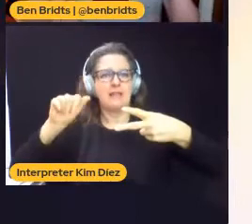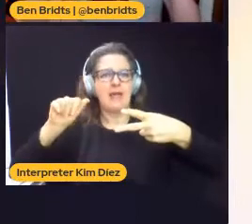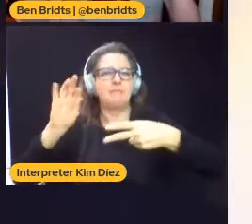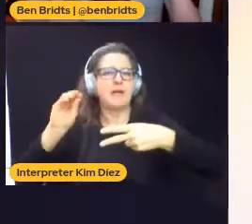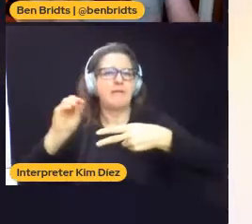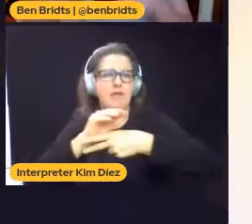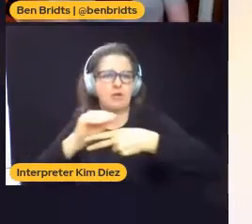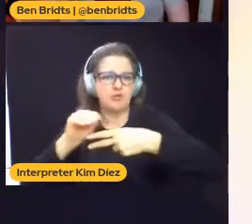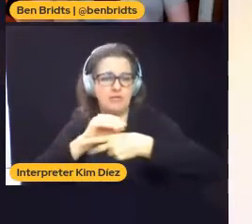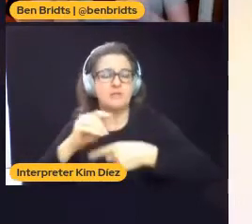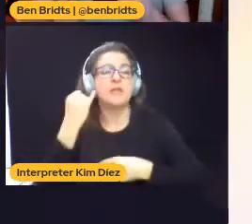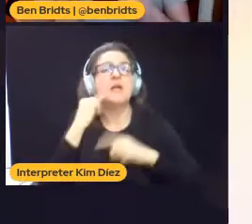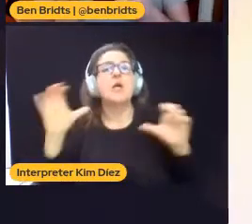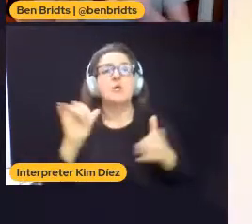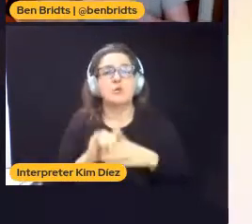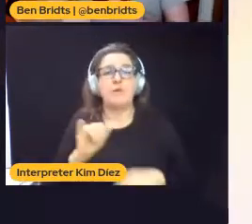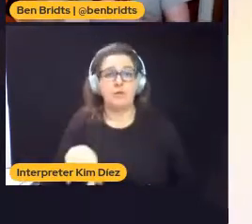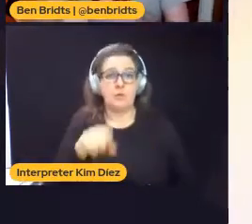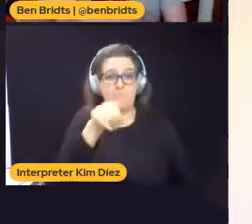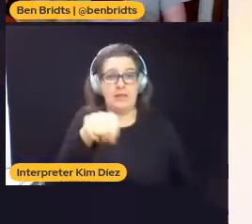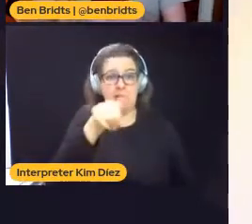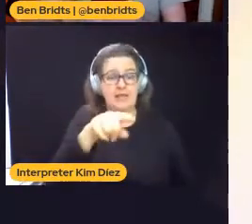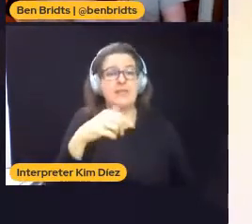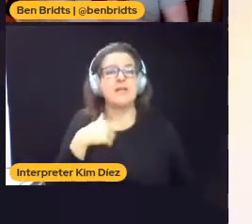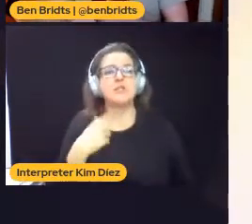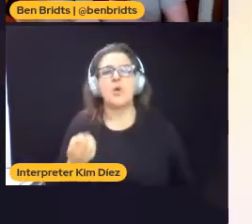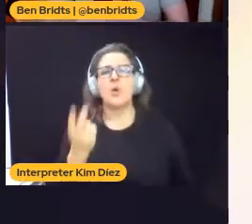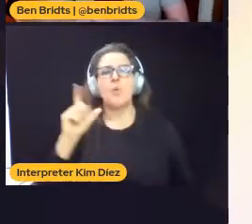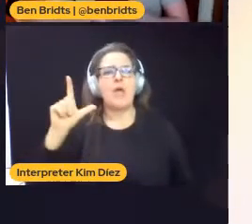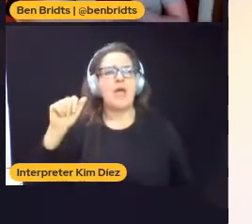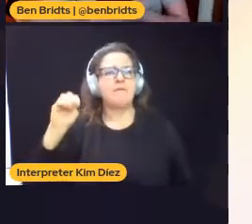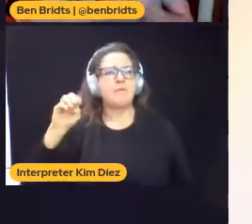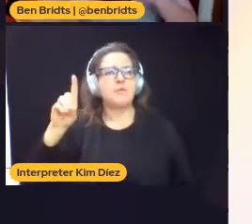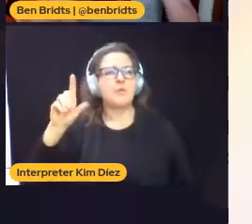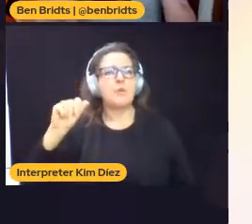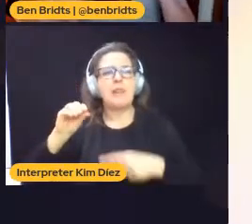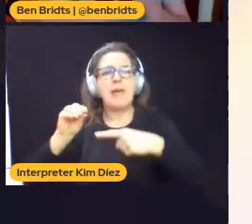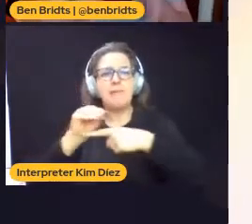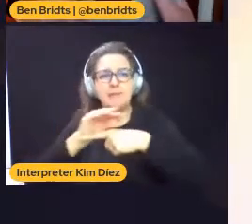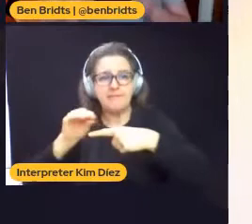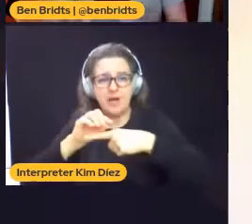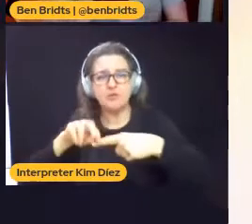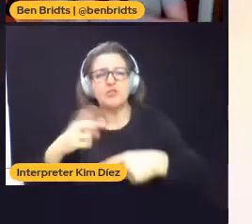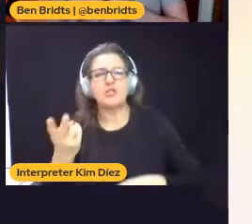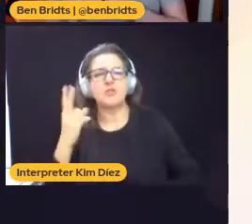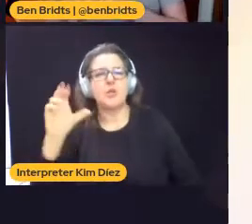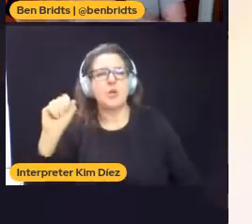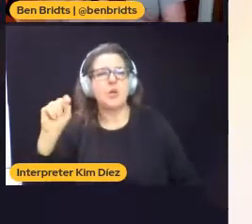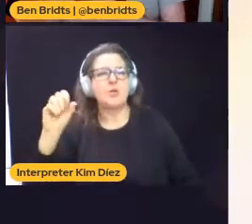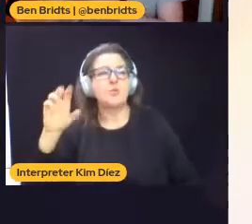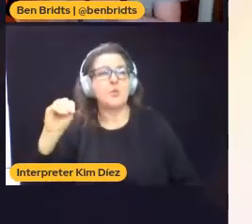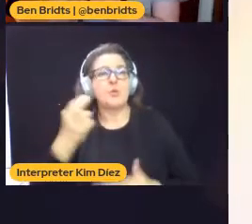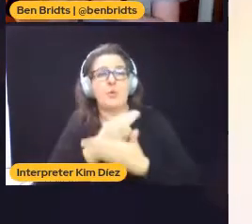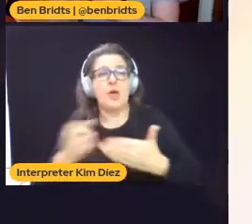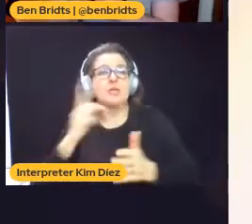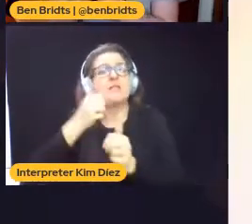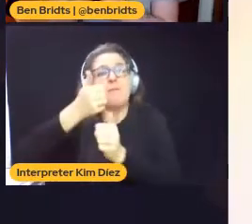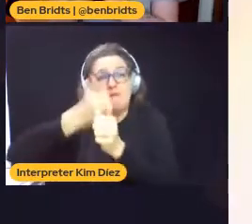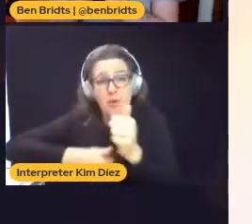this, we get those two Lambda functions, those two custom resources for every stack that